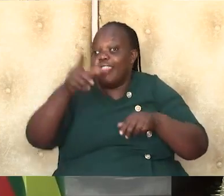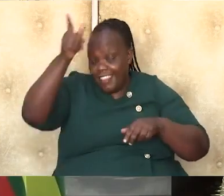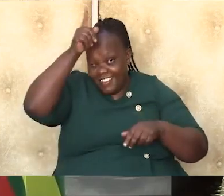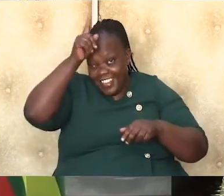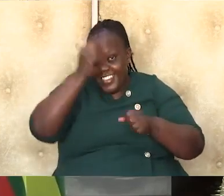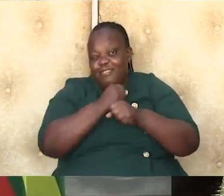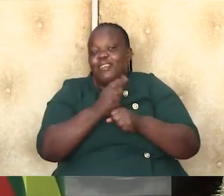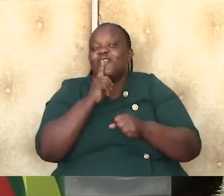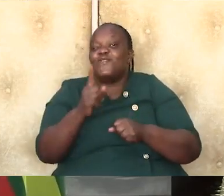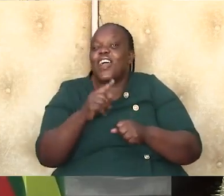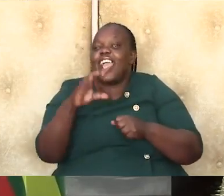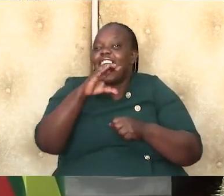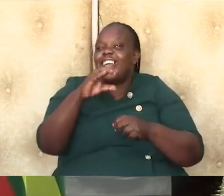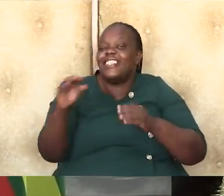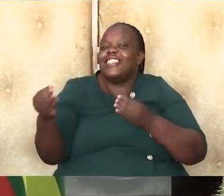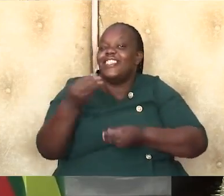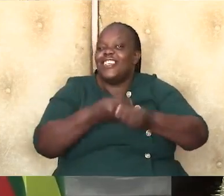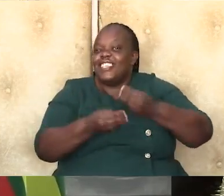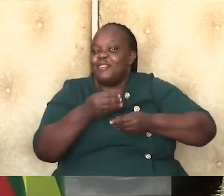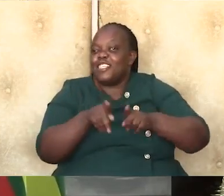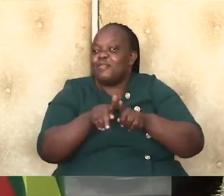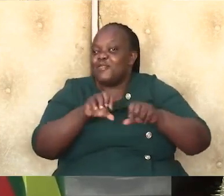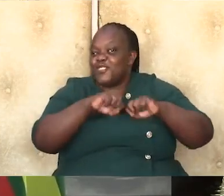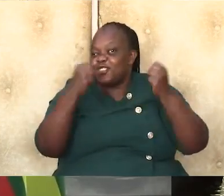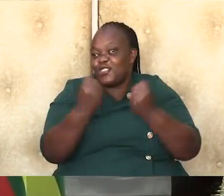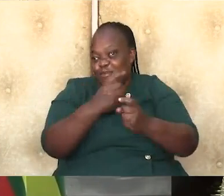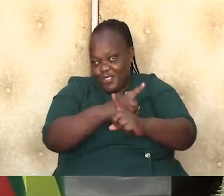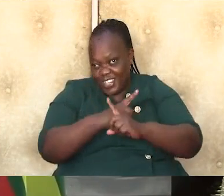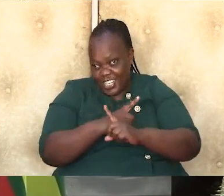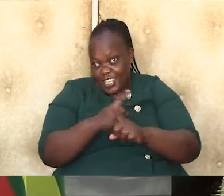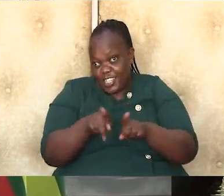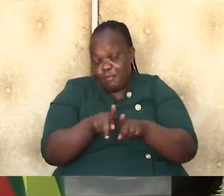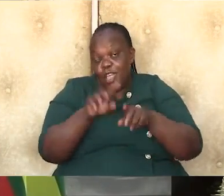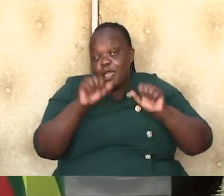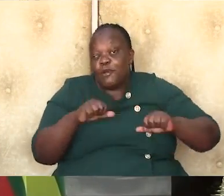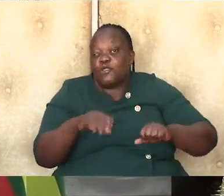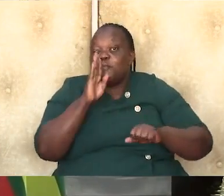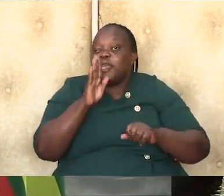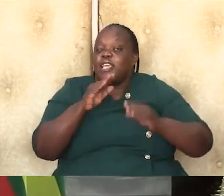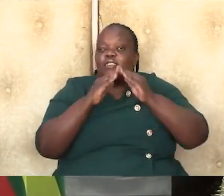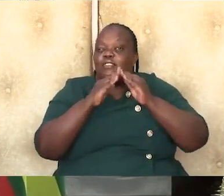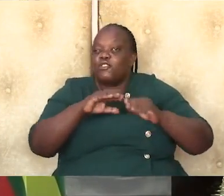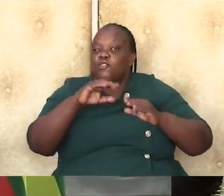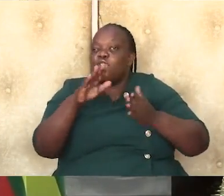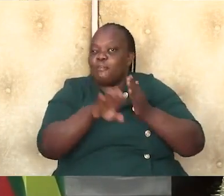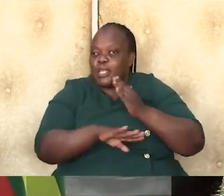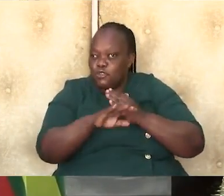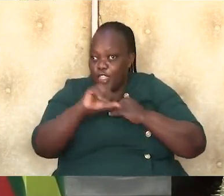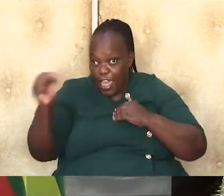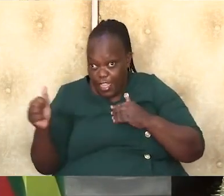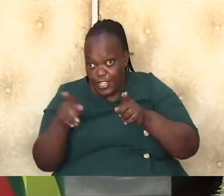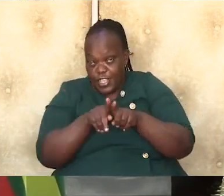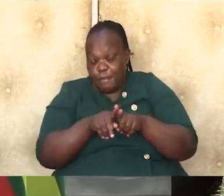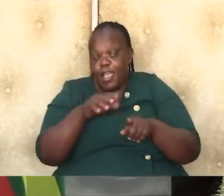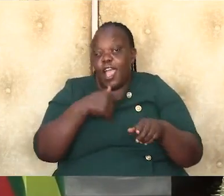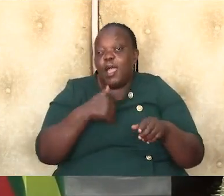ensure that they get this cash transfer as a form of social protection, so that they are able to be on an equal basis with others. And also, we